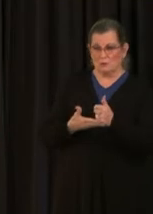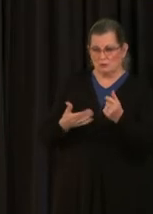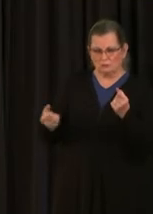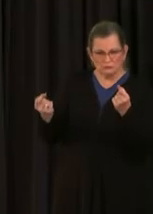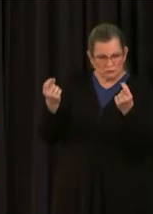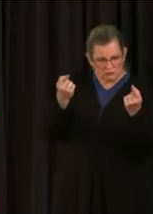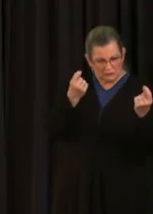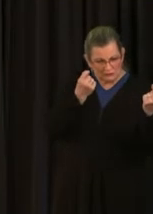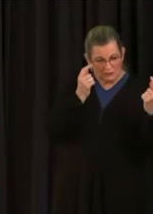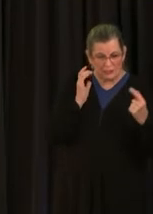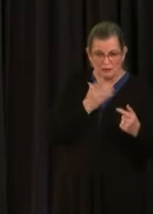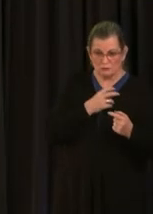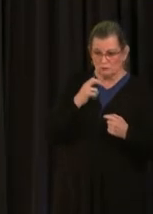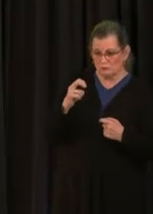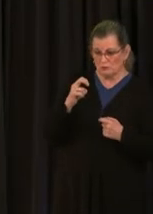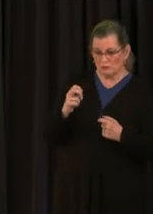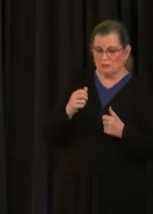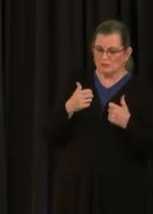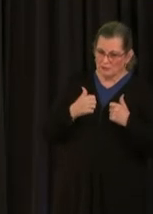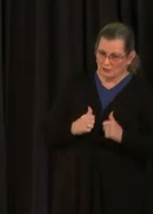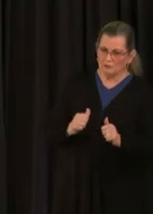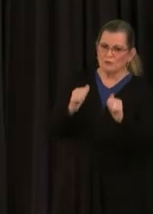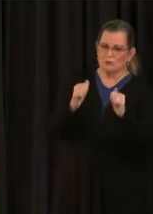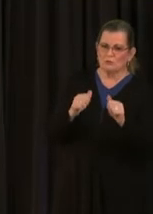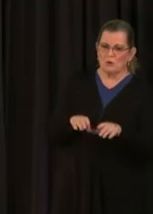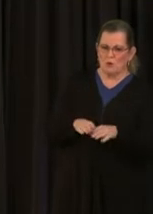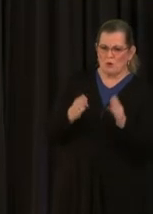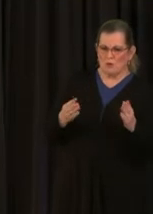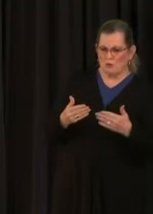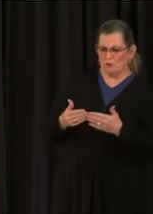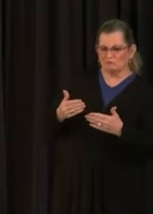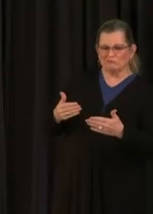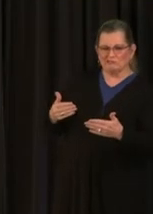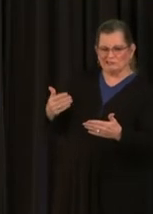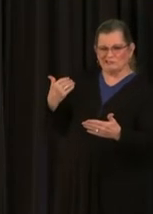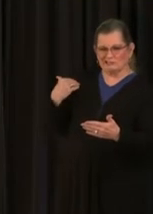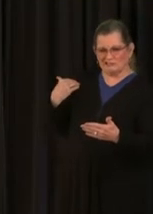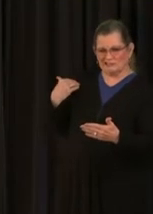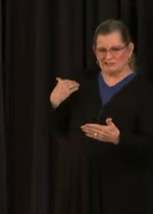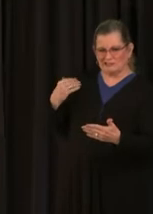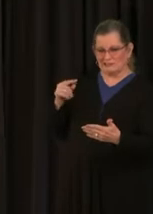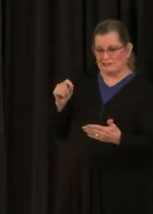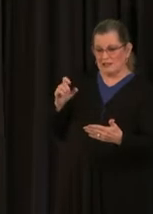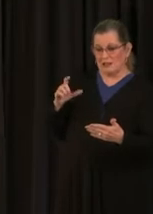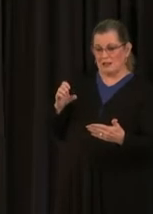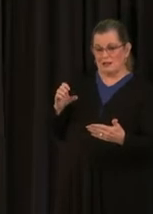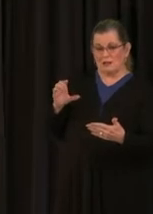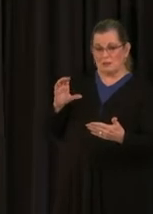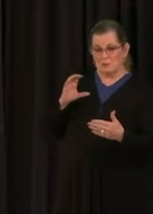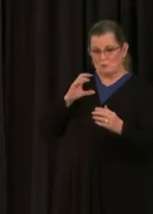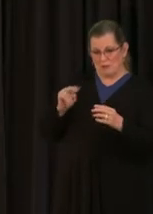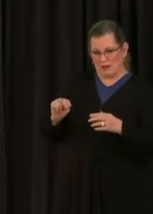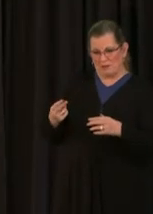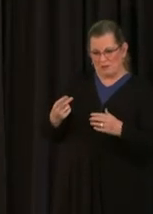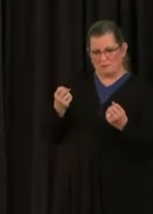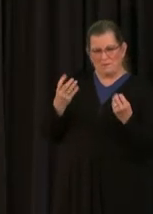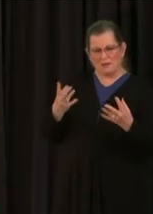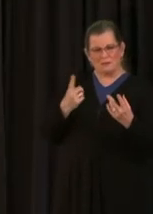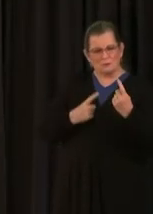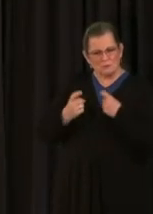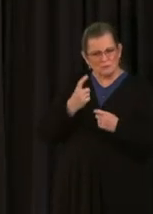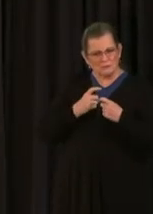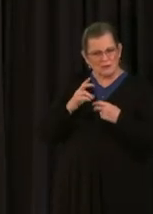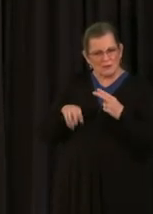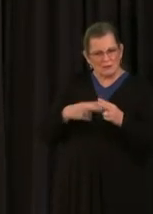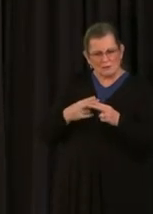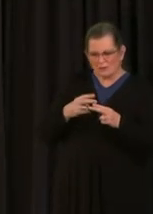efforts. On our previous TeleTown halls, we had a number of questions about transportation to ensure, one, that all of